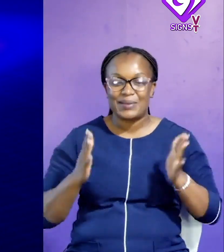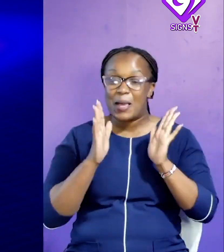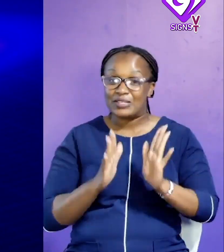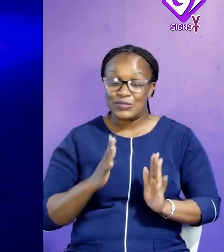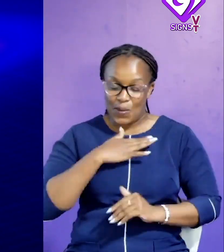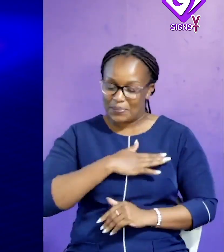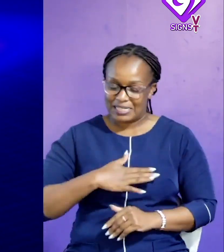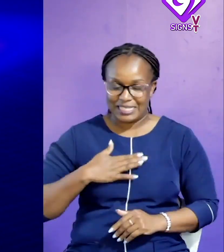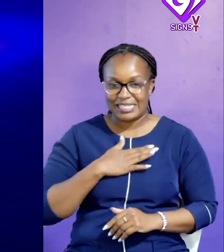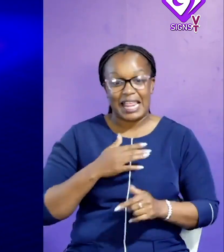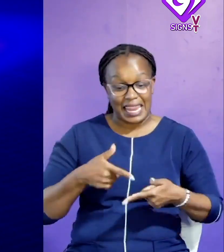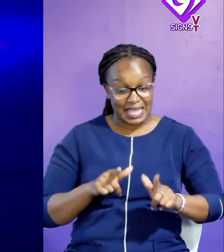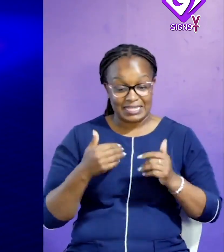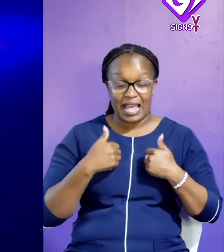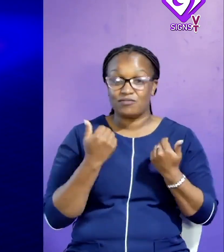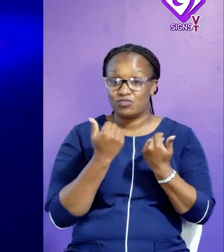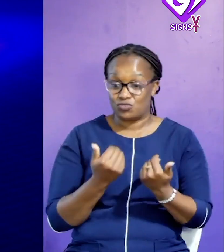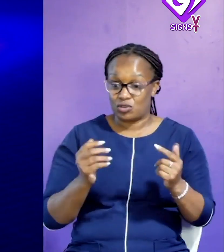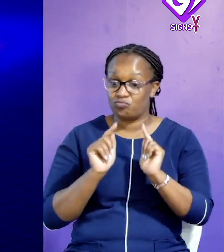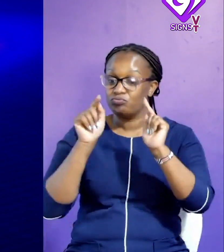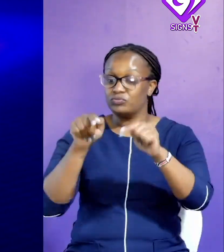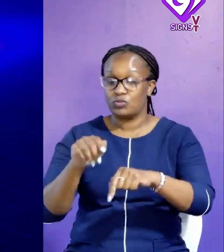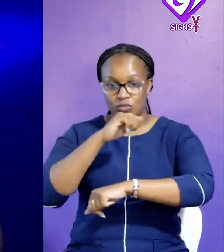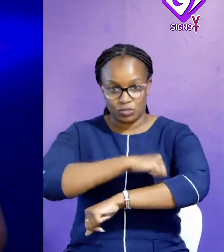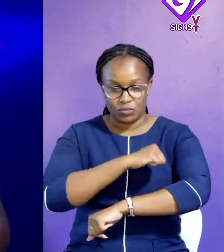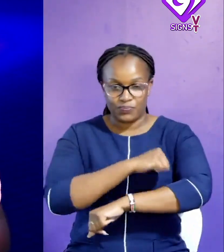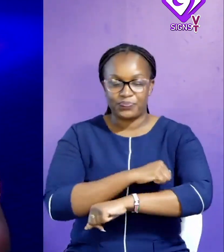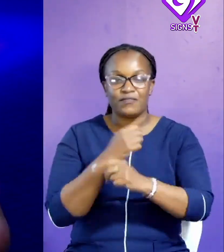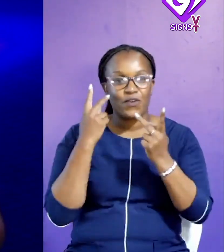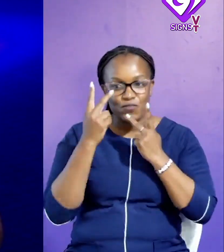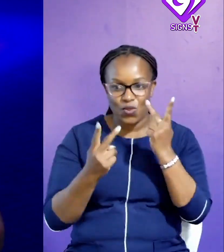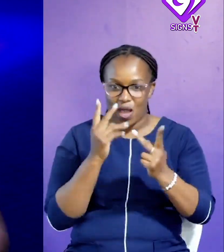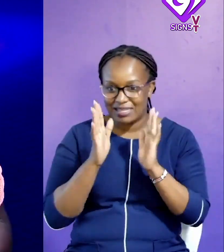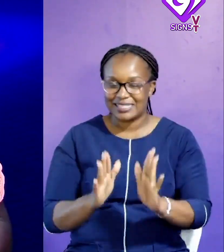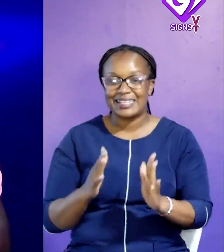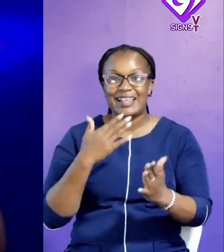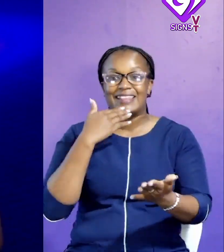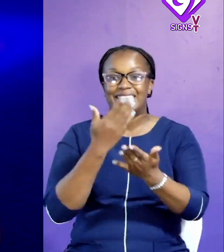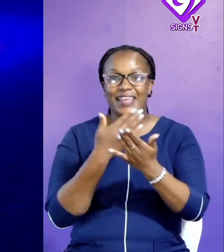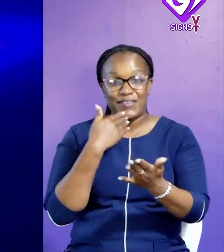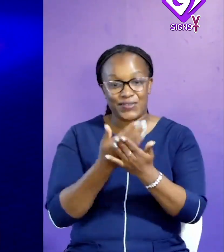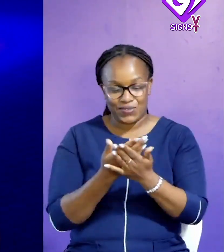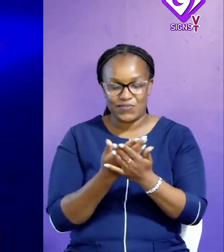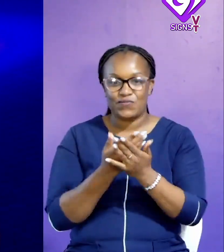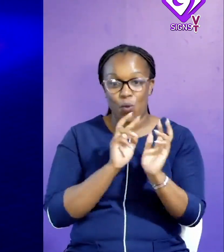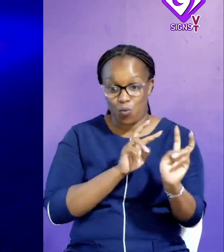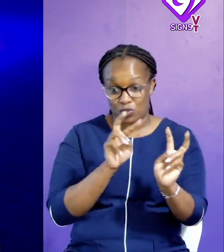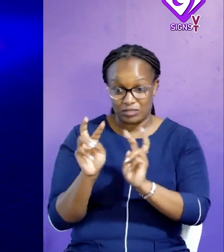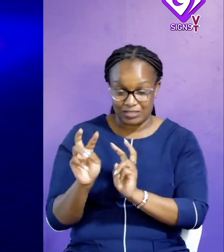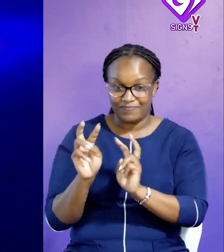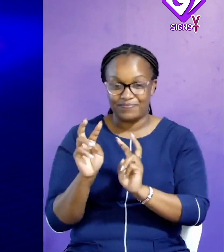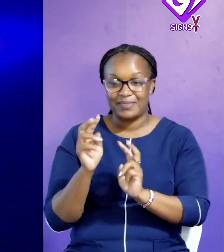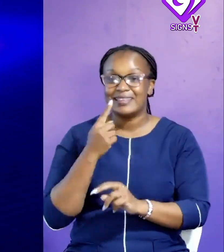to school. For the viewers, thank you so much for watching. Thank you for the questions that you've been asking. Tell